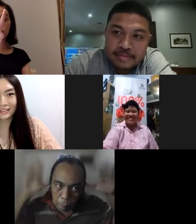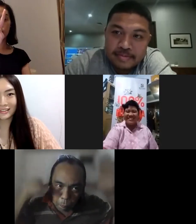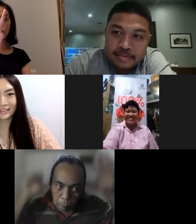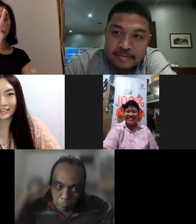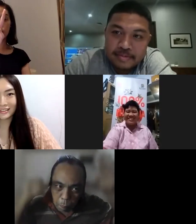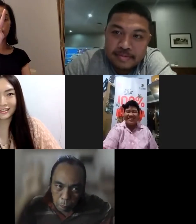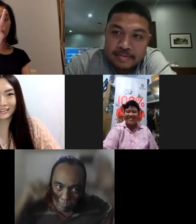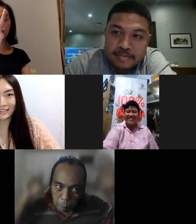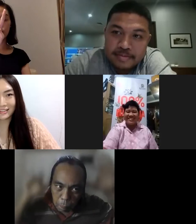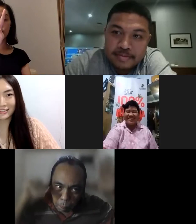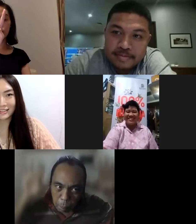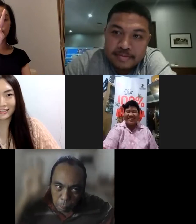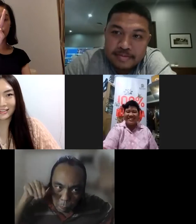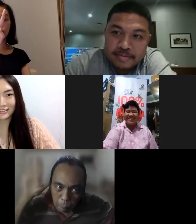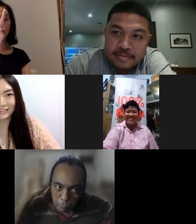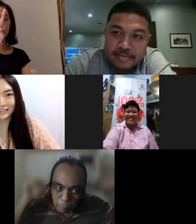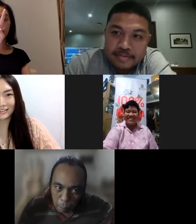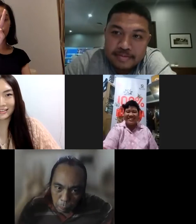3.